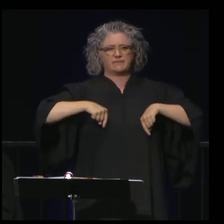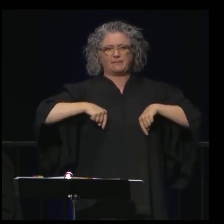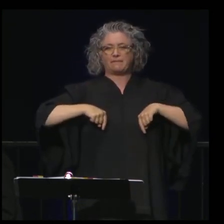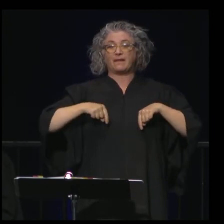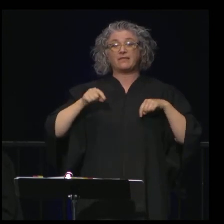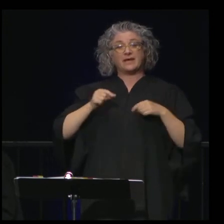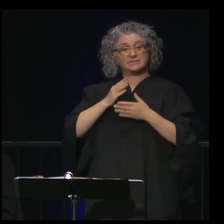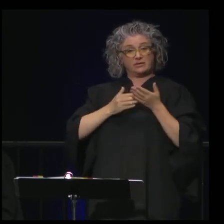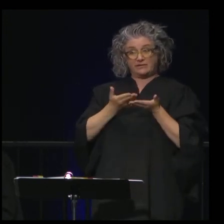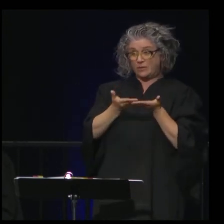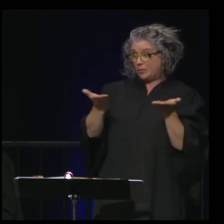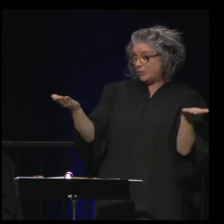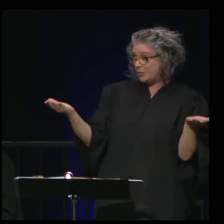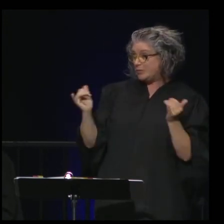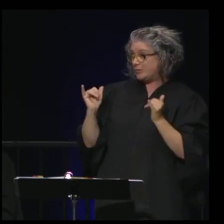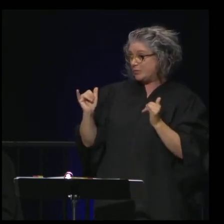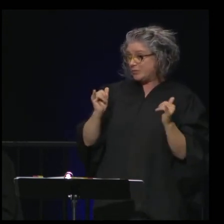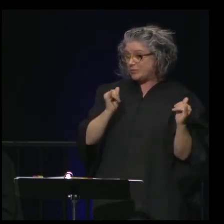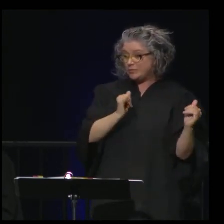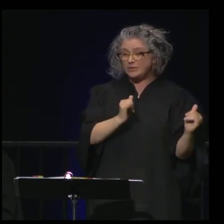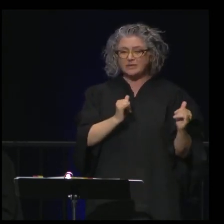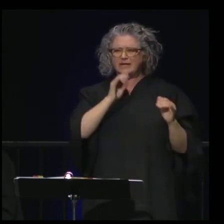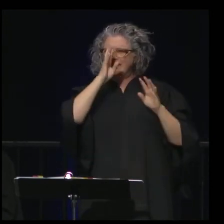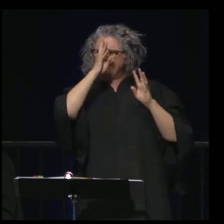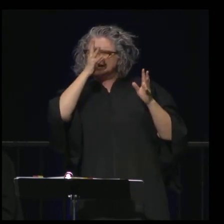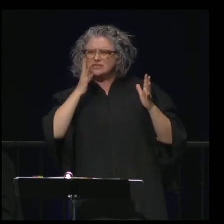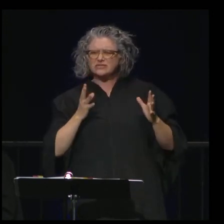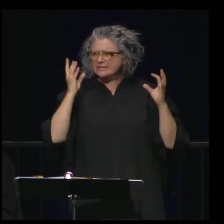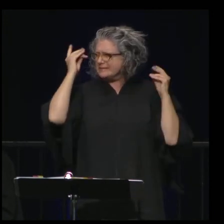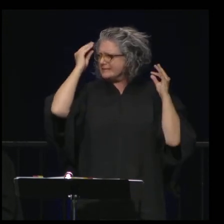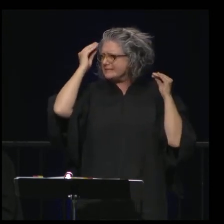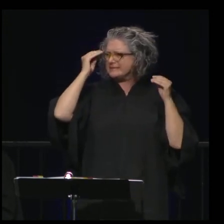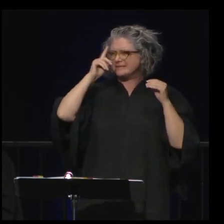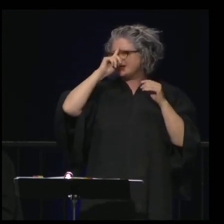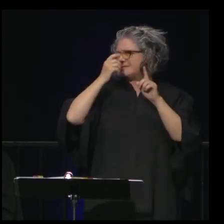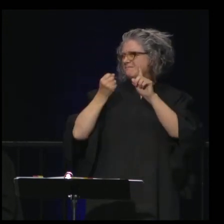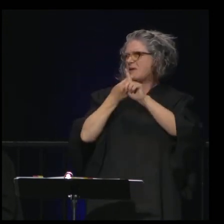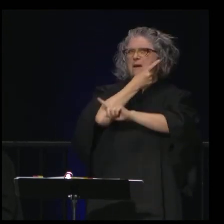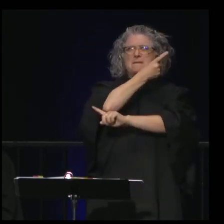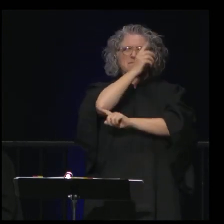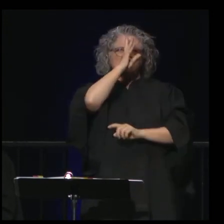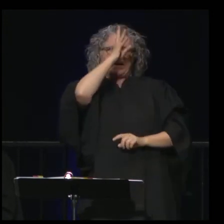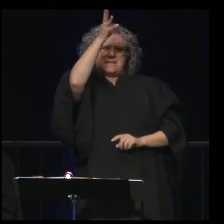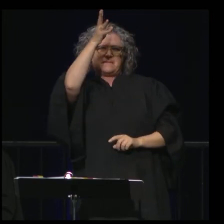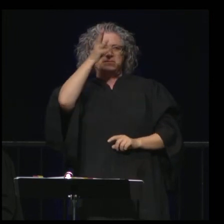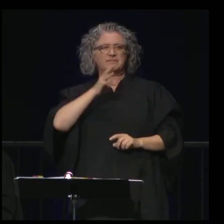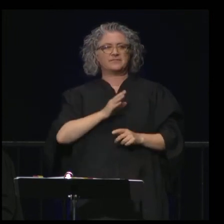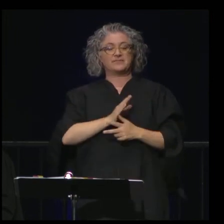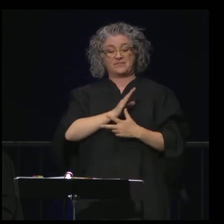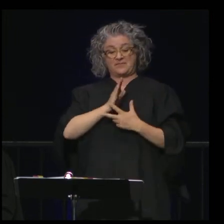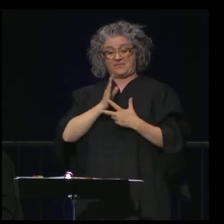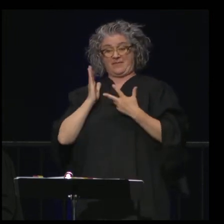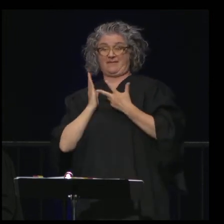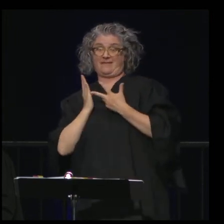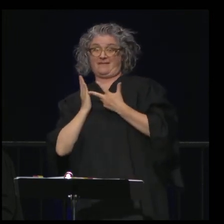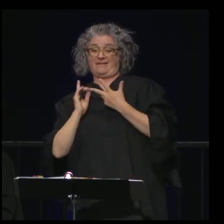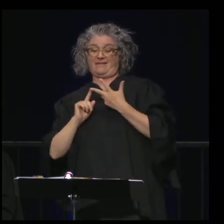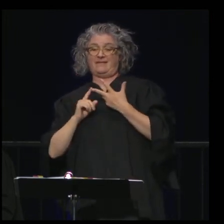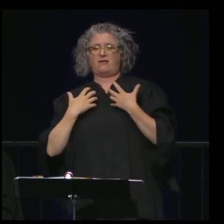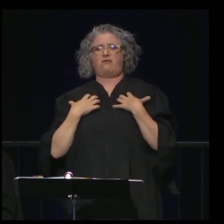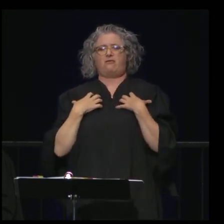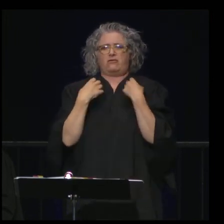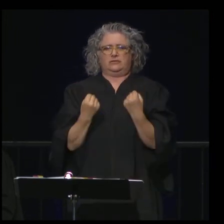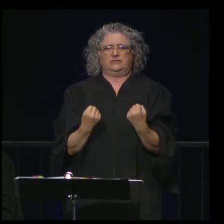part of who you are. You're inventors, thinkers, innovators. And the third is courage. You battled